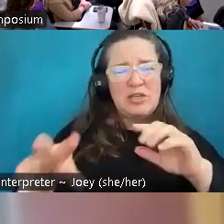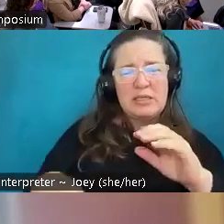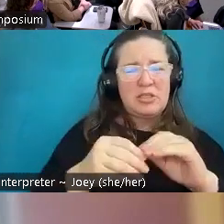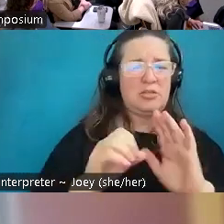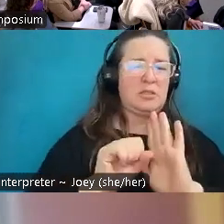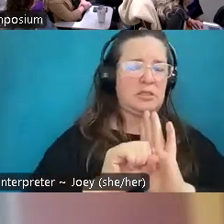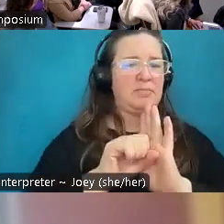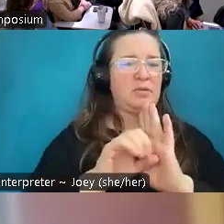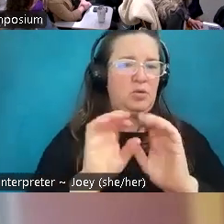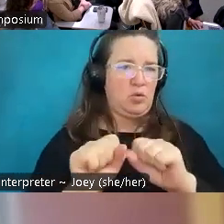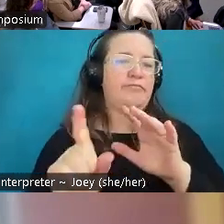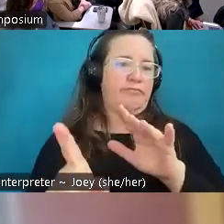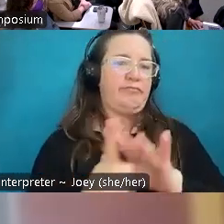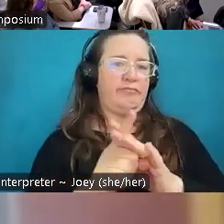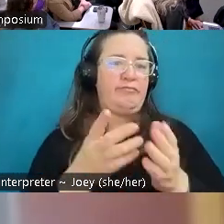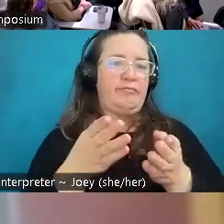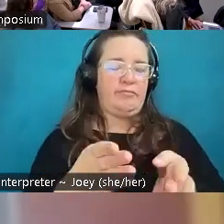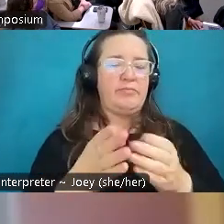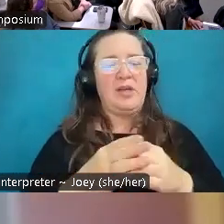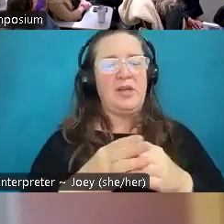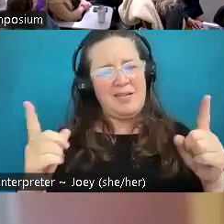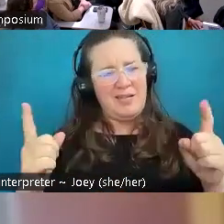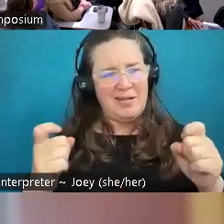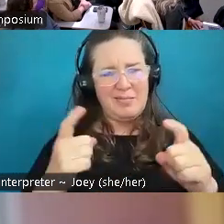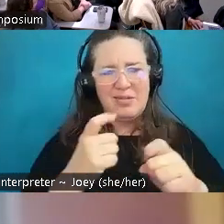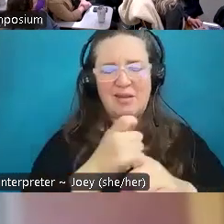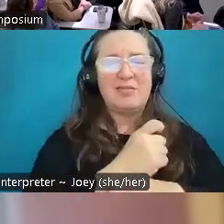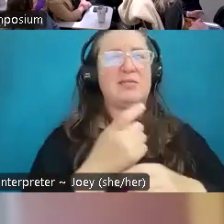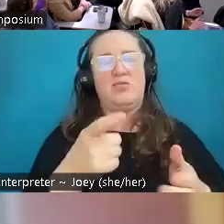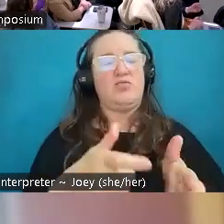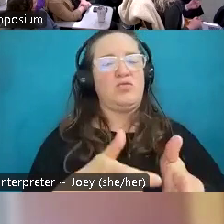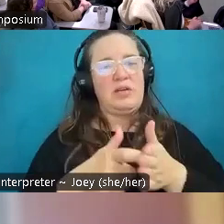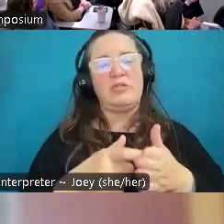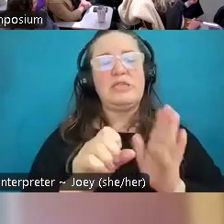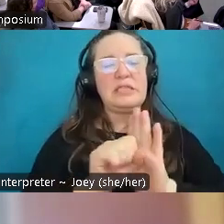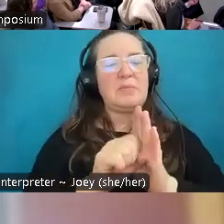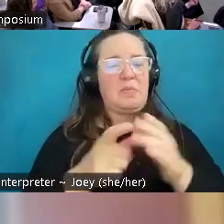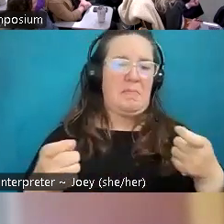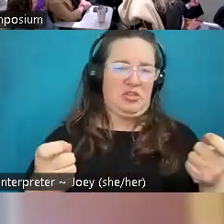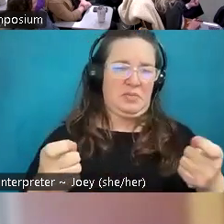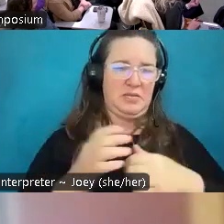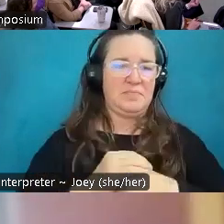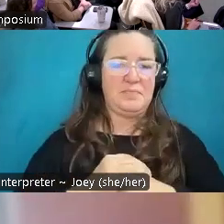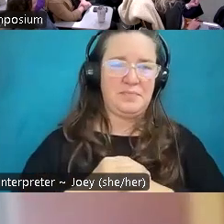and a complex illness requiring symptom management. Next slide.